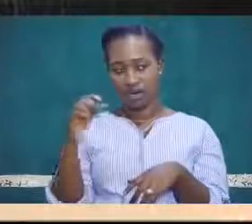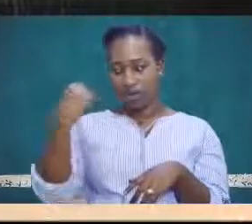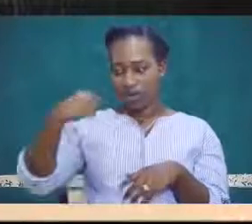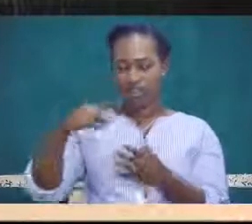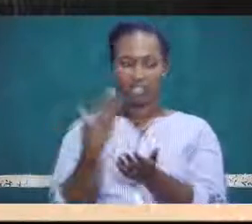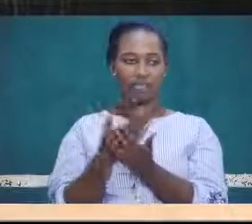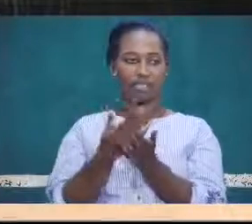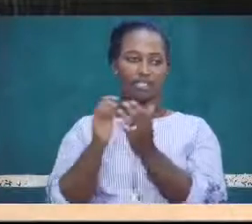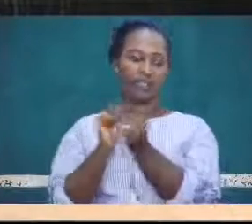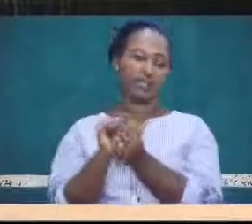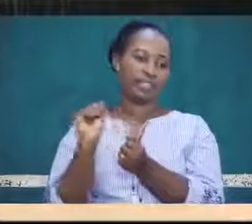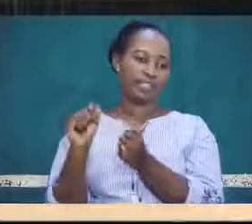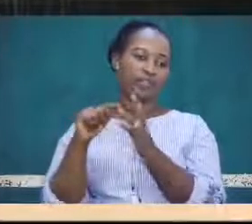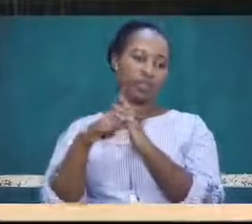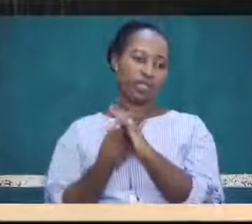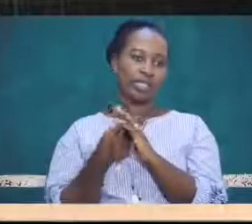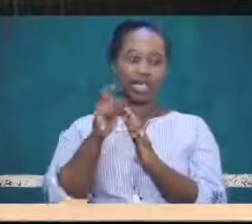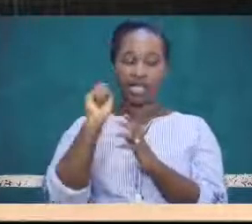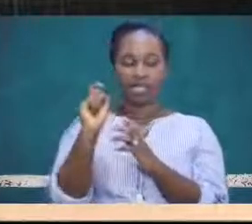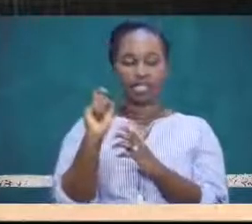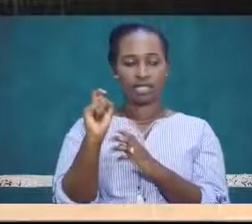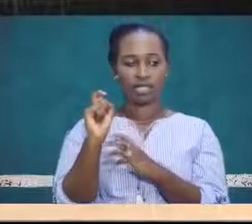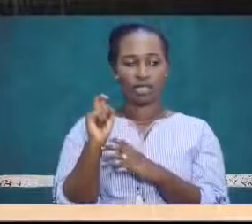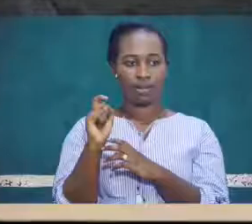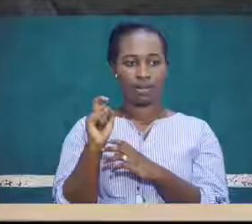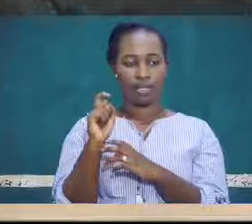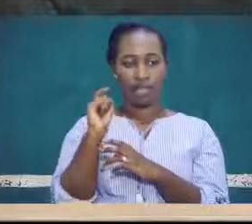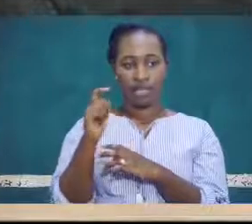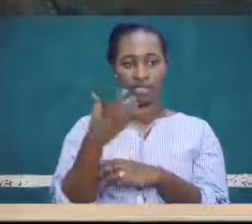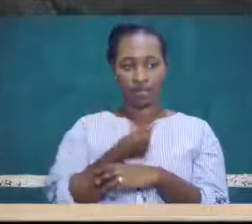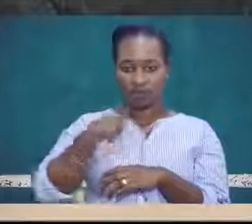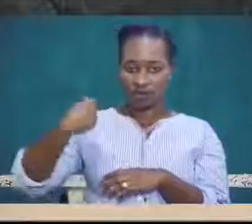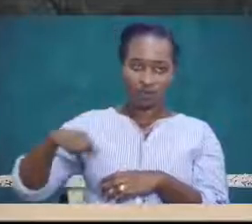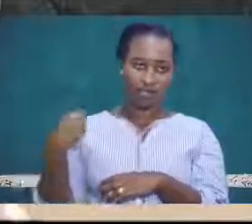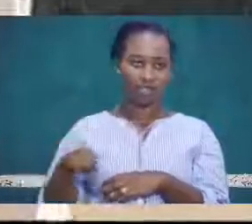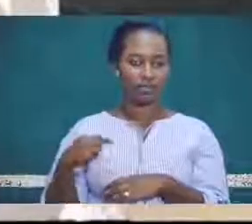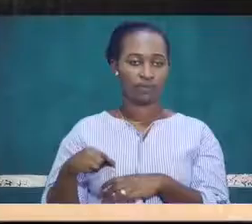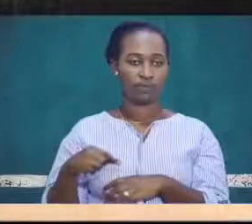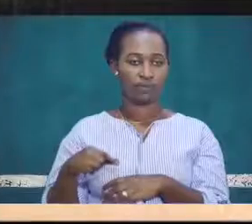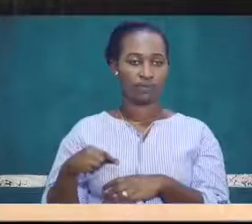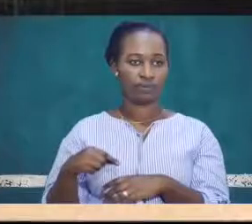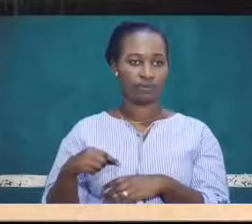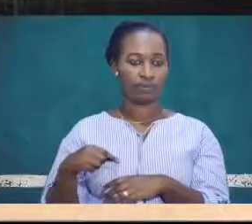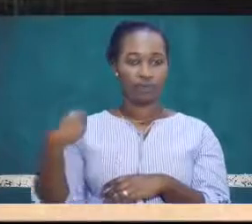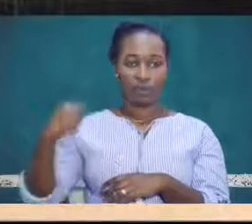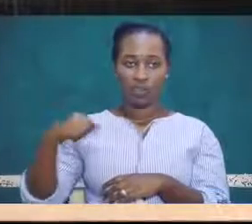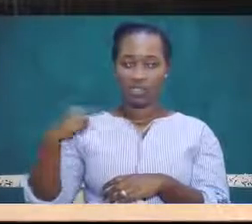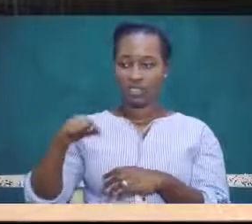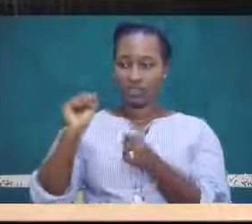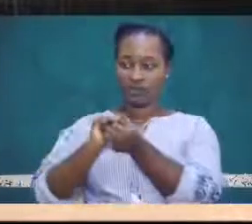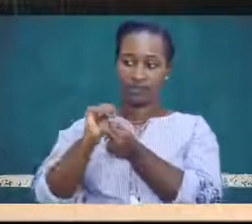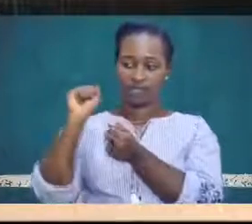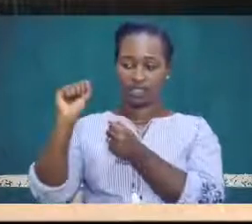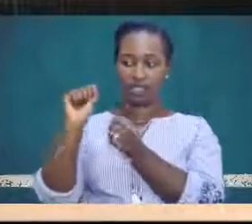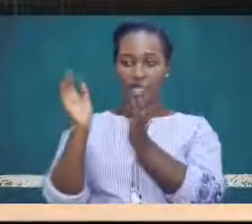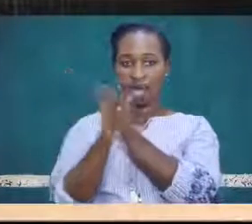15. Begin with x coordinate, and remember x coordinate, we have quantity. So quantity, this will be 15.